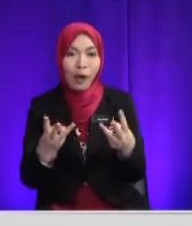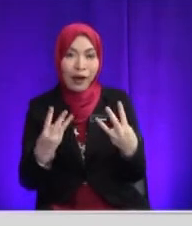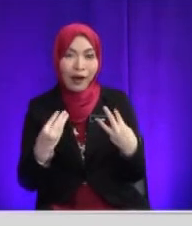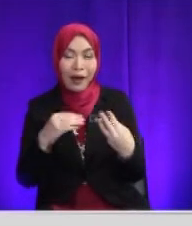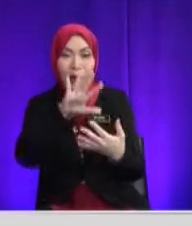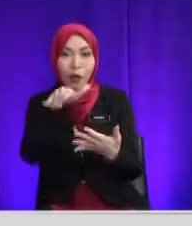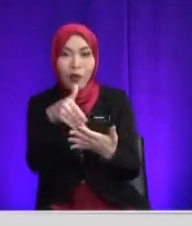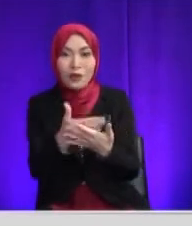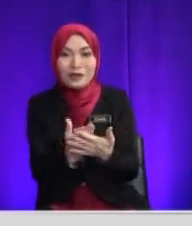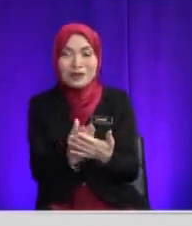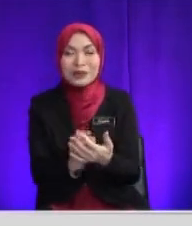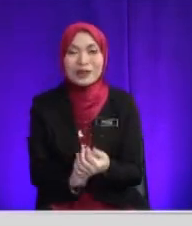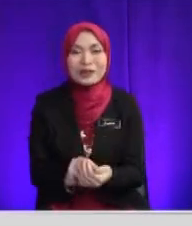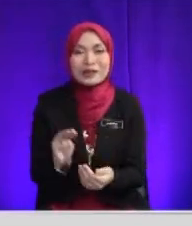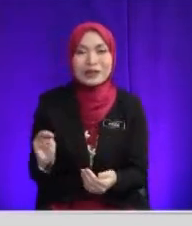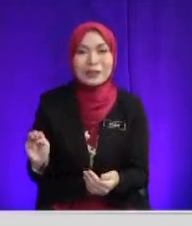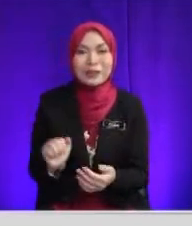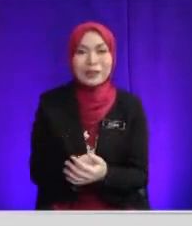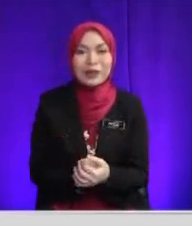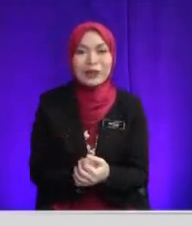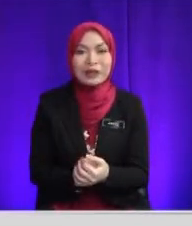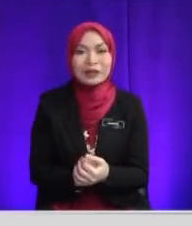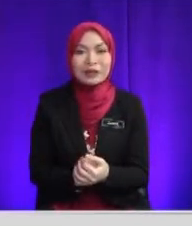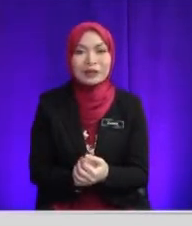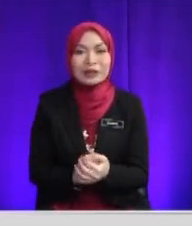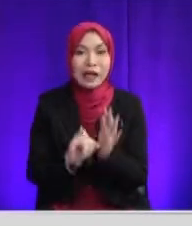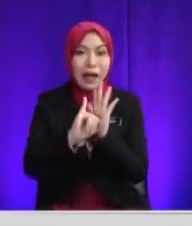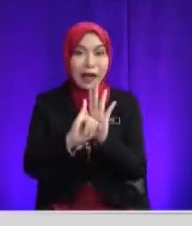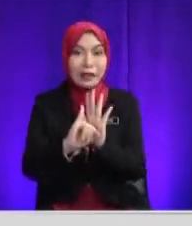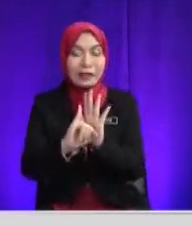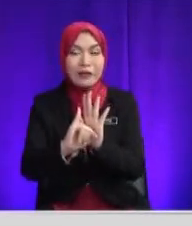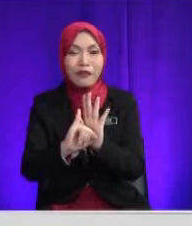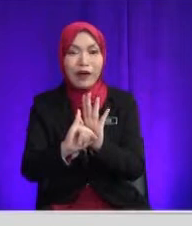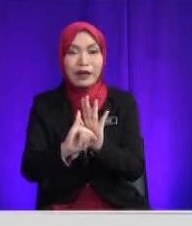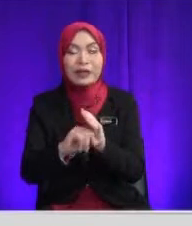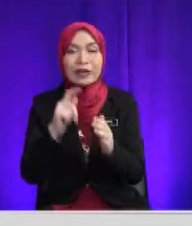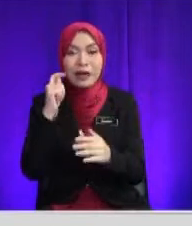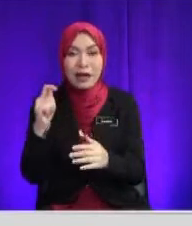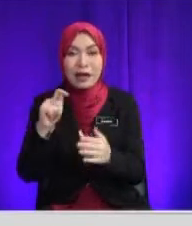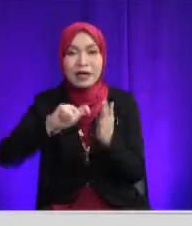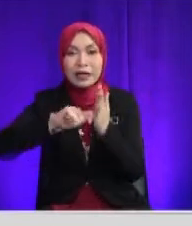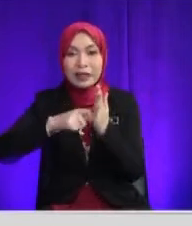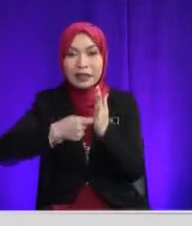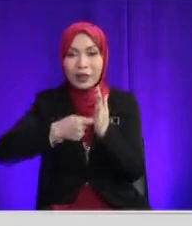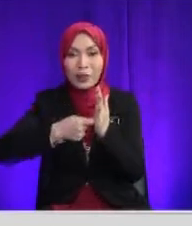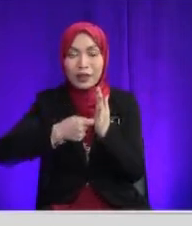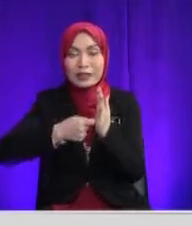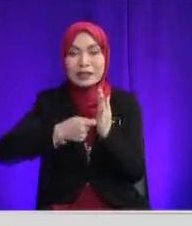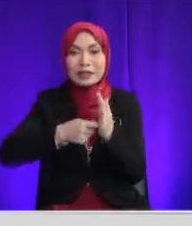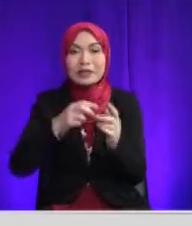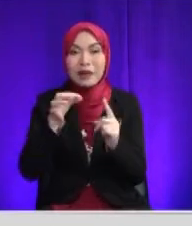answer options carefully. Next, they will need to identify the keywords in the questions and answer options in order to help them to